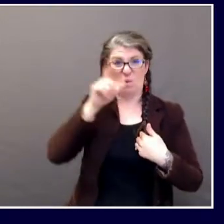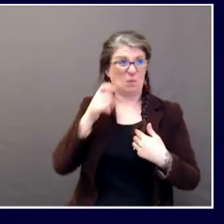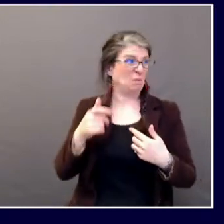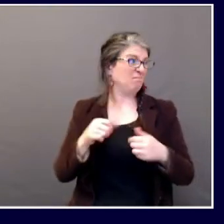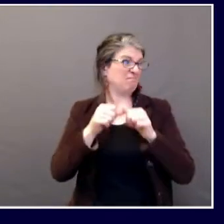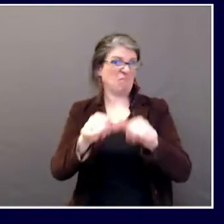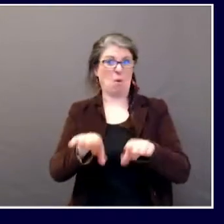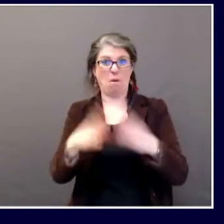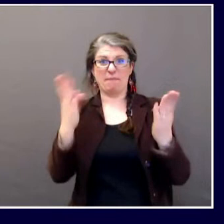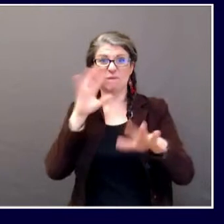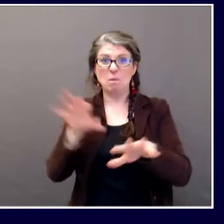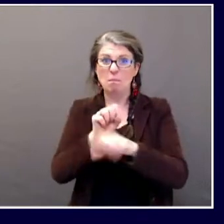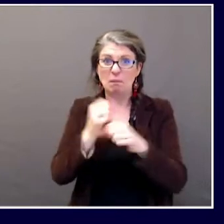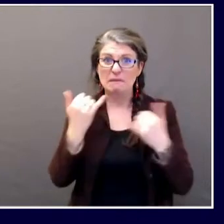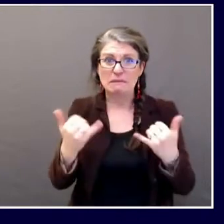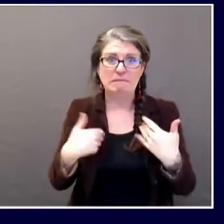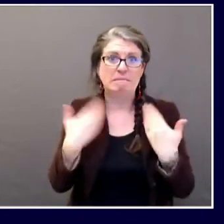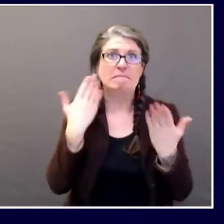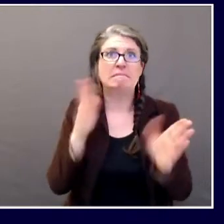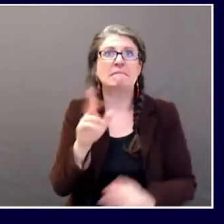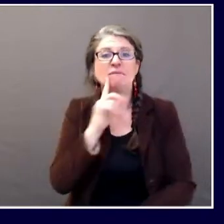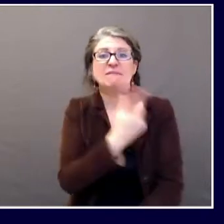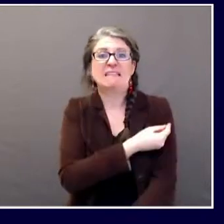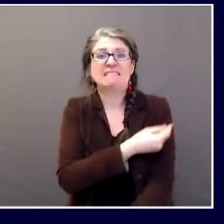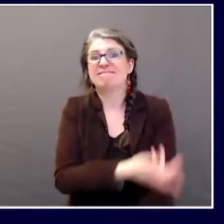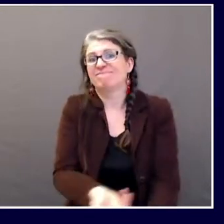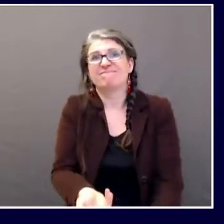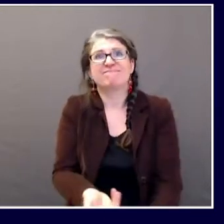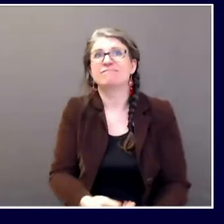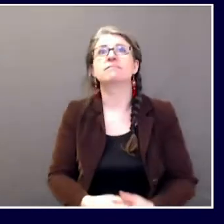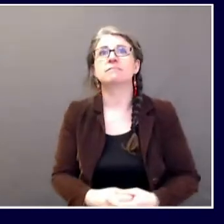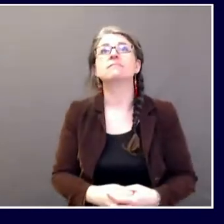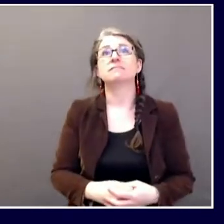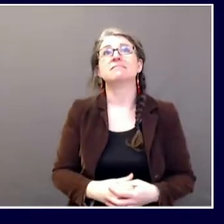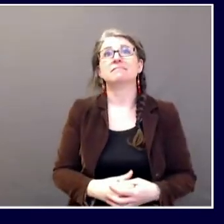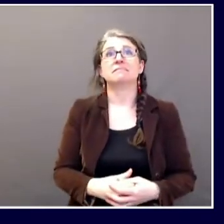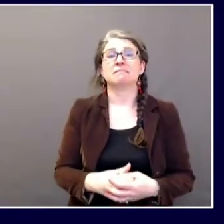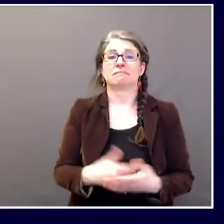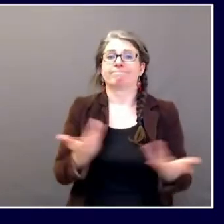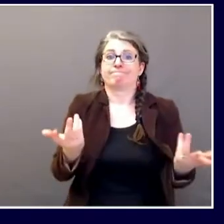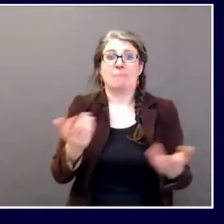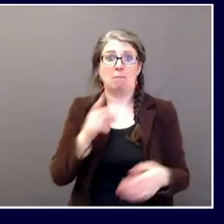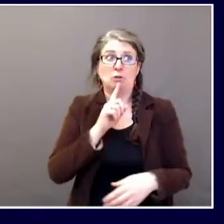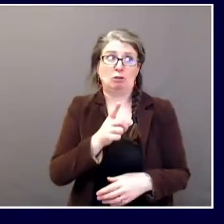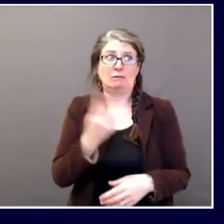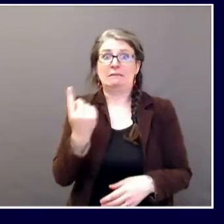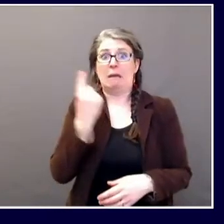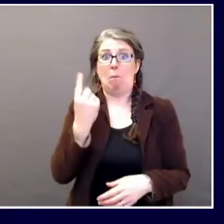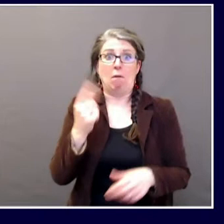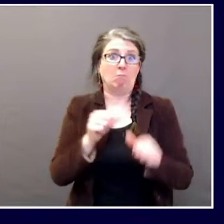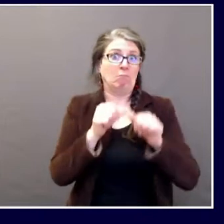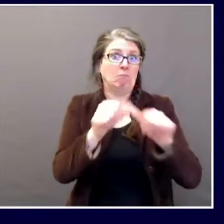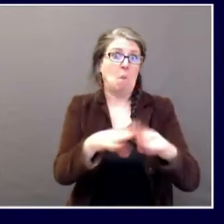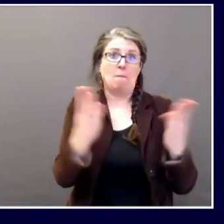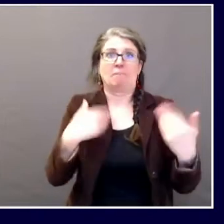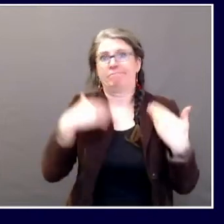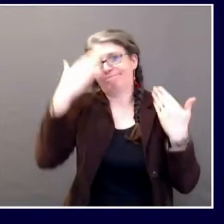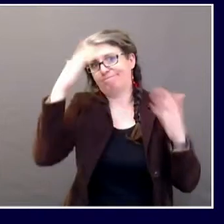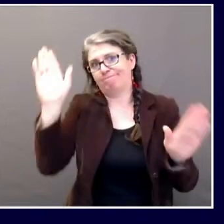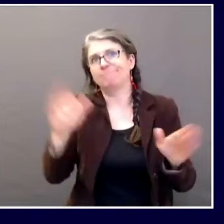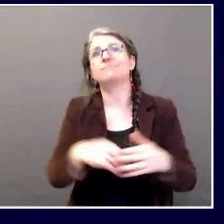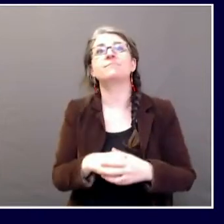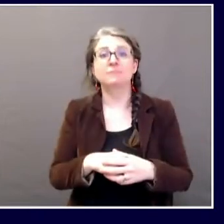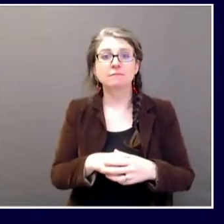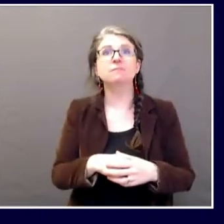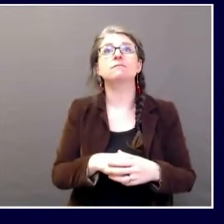this. I don't have that at my fingertips, though. We can look into that and see if we have it at the